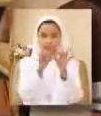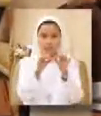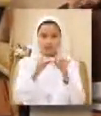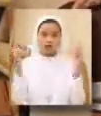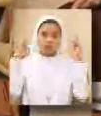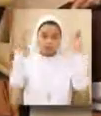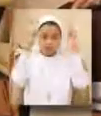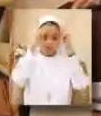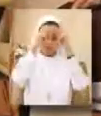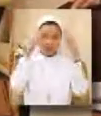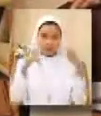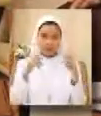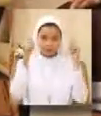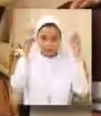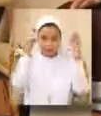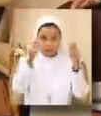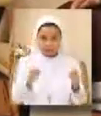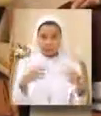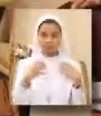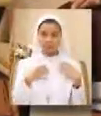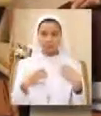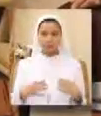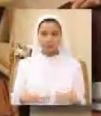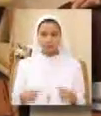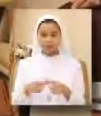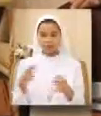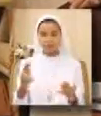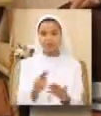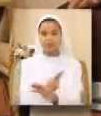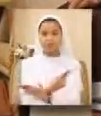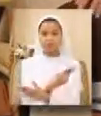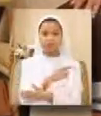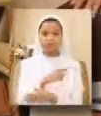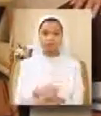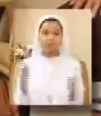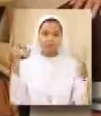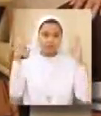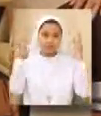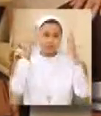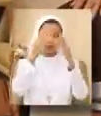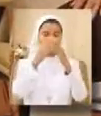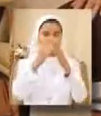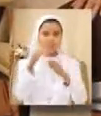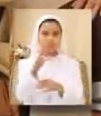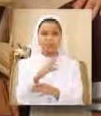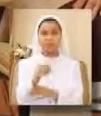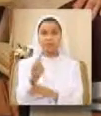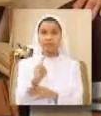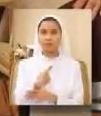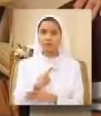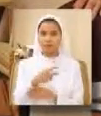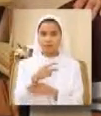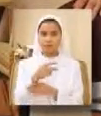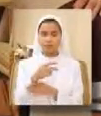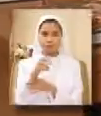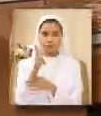Bishop, kung kayo aalis. Yes, meron tatlong cross. Ano bang ibig sabihin ng pallium? Pallium. My dear friend, itong pallium po